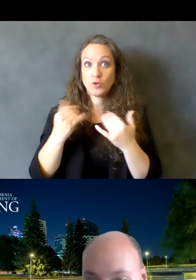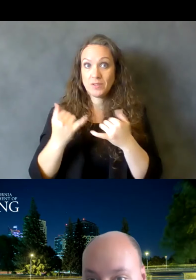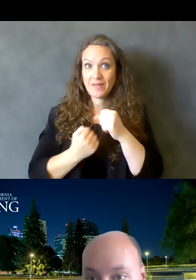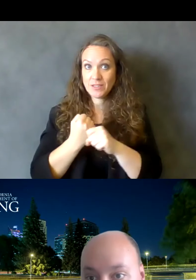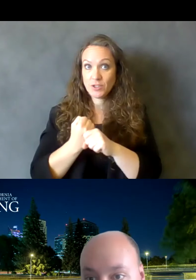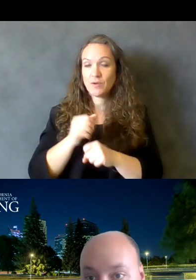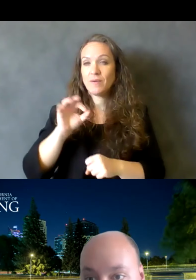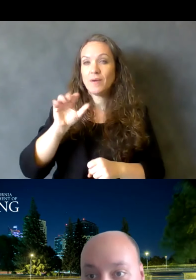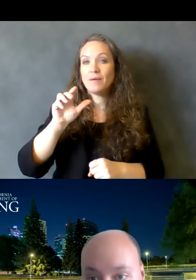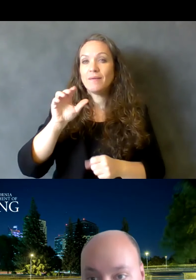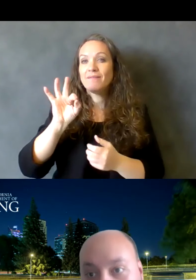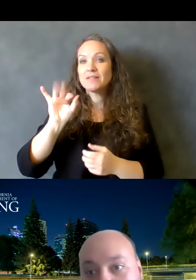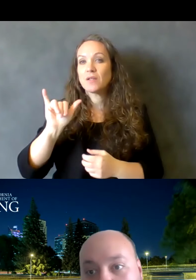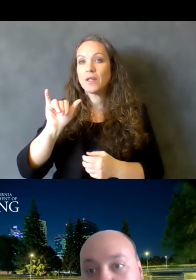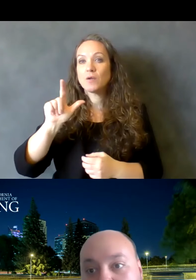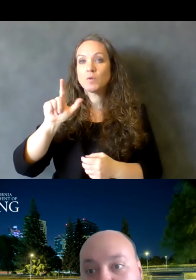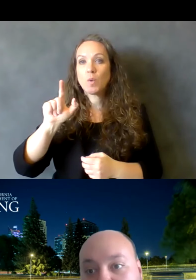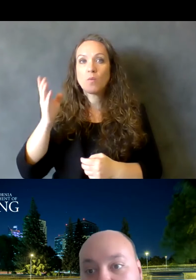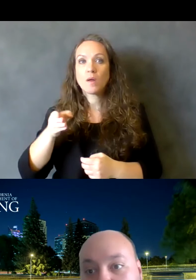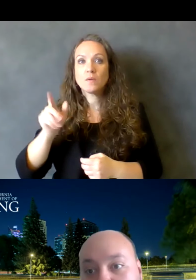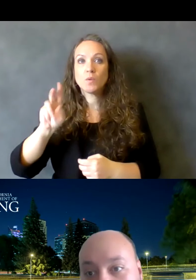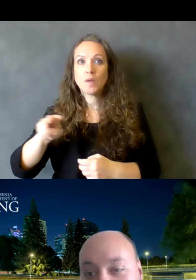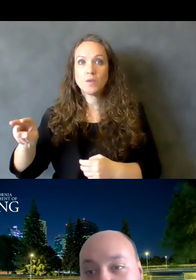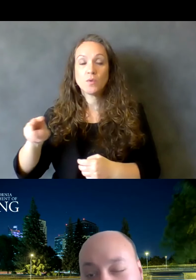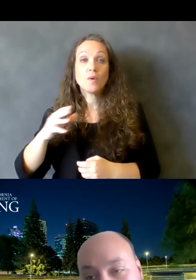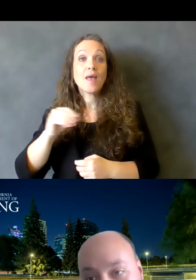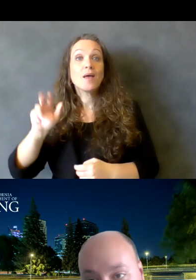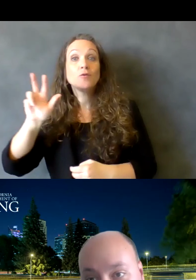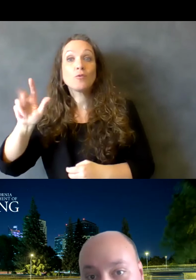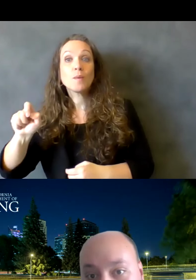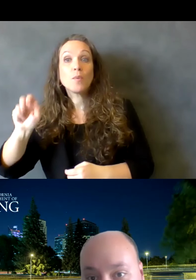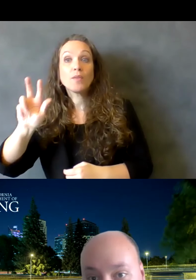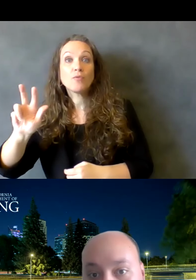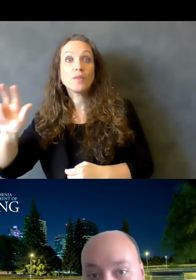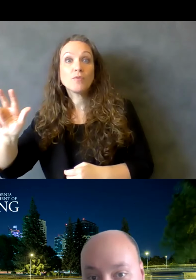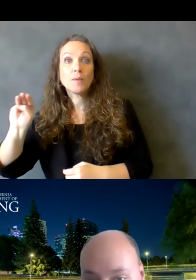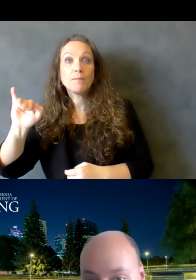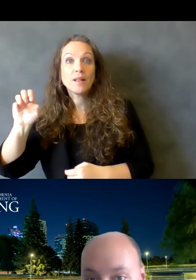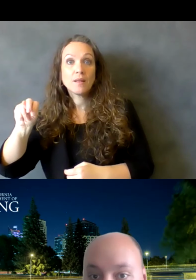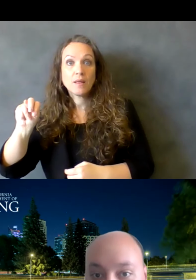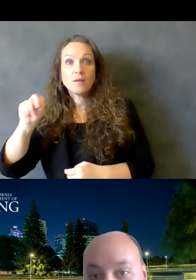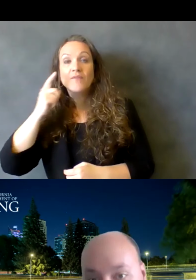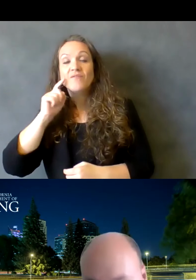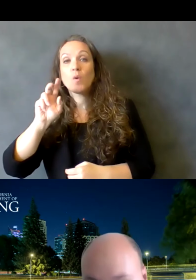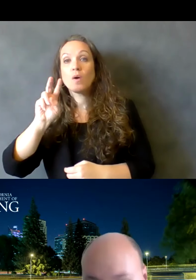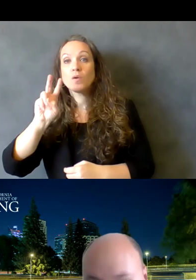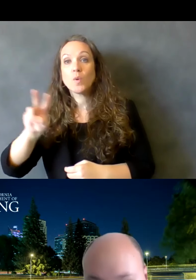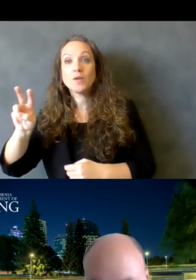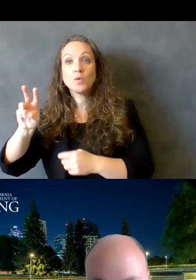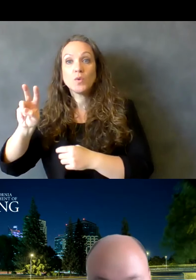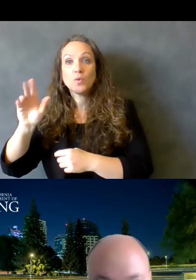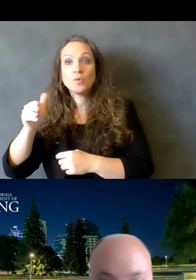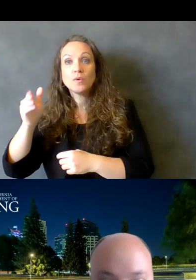2021-22 and $3.3 million in fiscal year 2022-23 and ongoing. And these are general